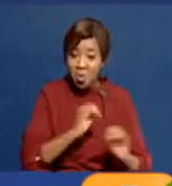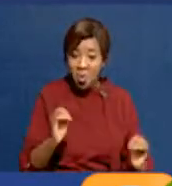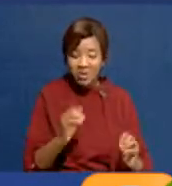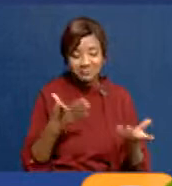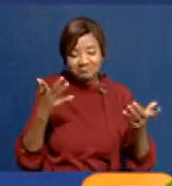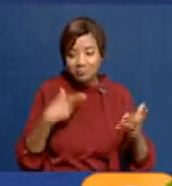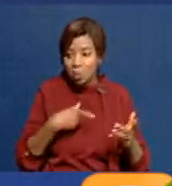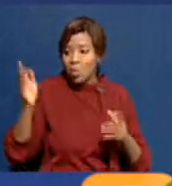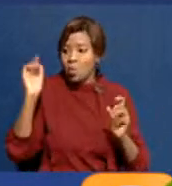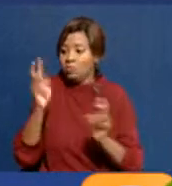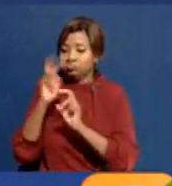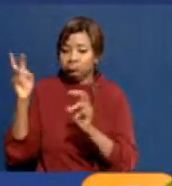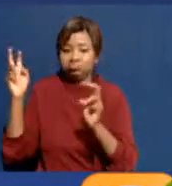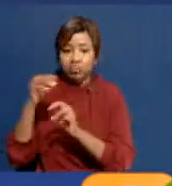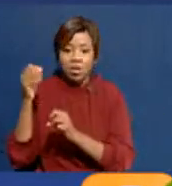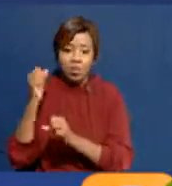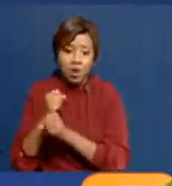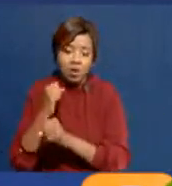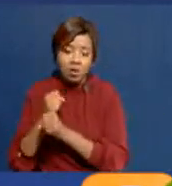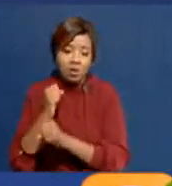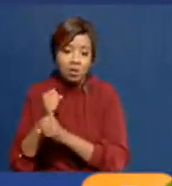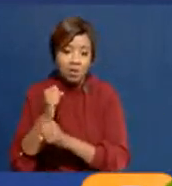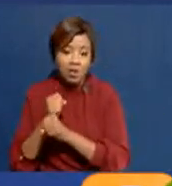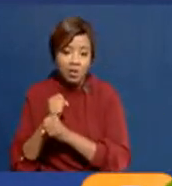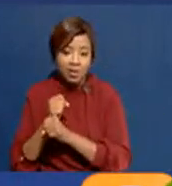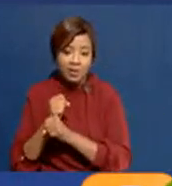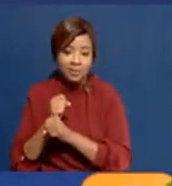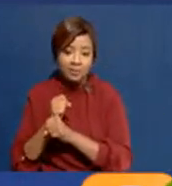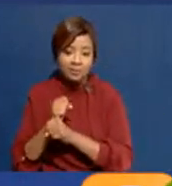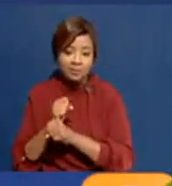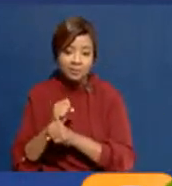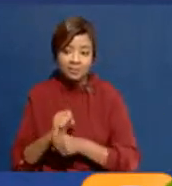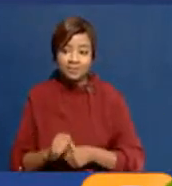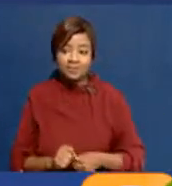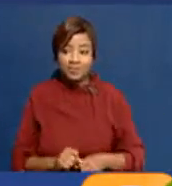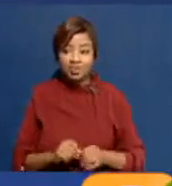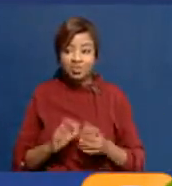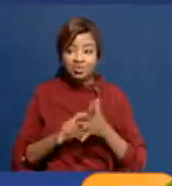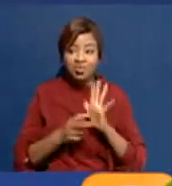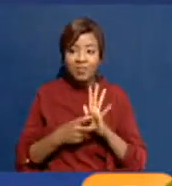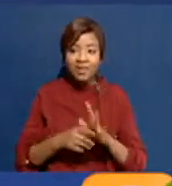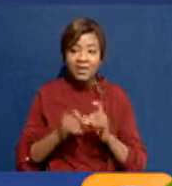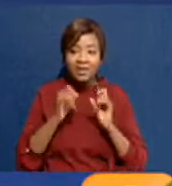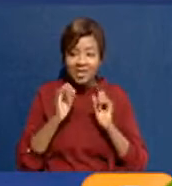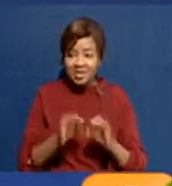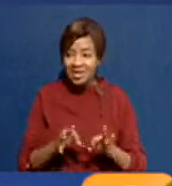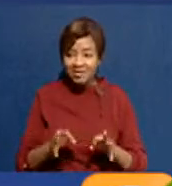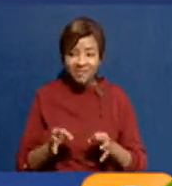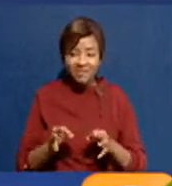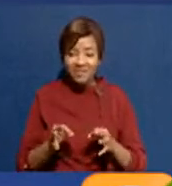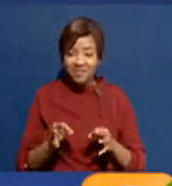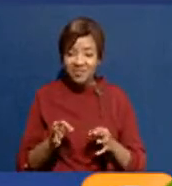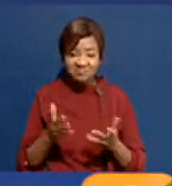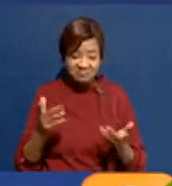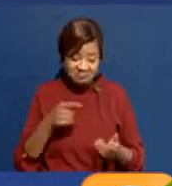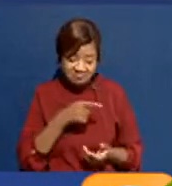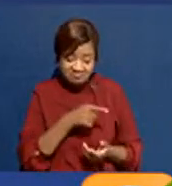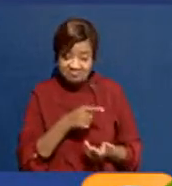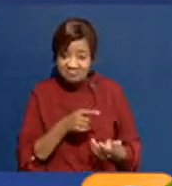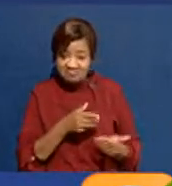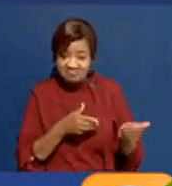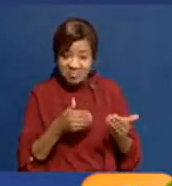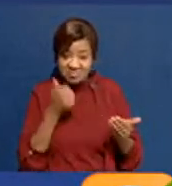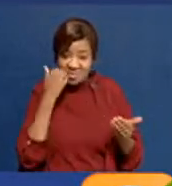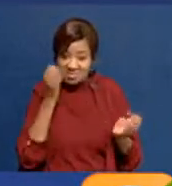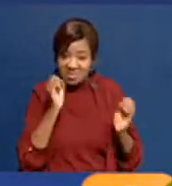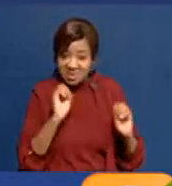back and find out what your child is going to eat. And that will take you up to the evening. So if there's nothing that is interfering with the child,